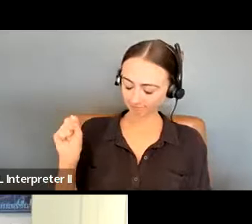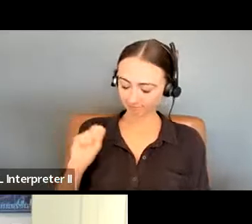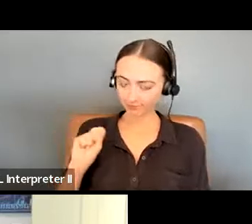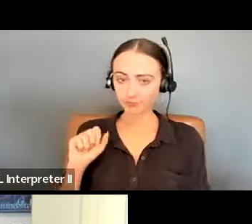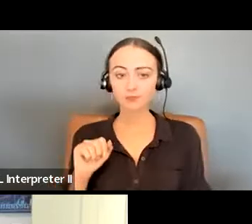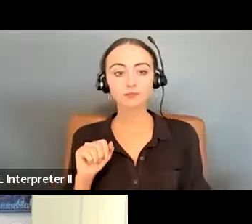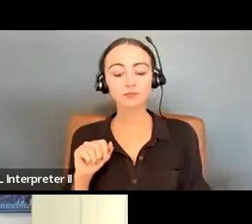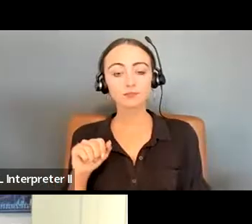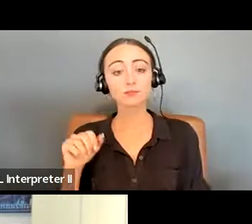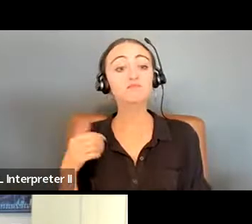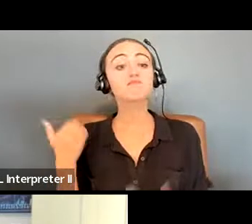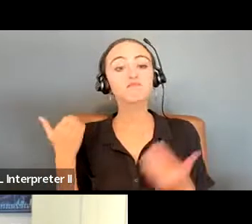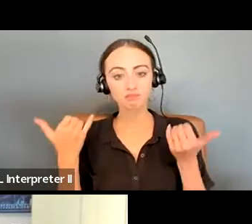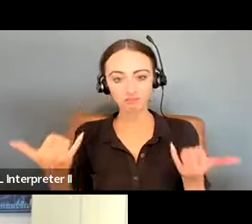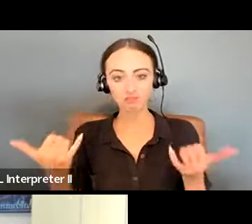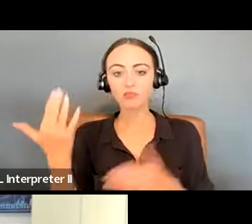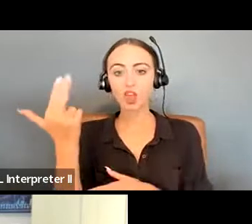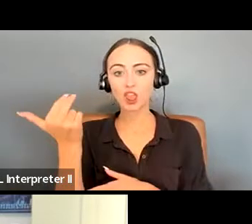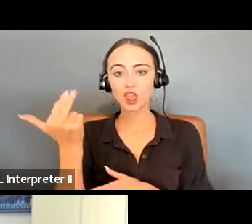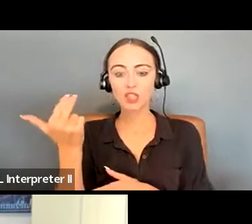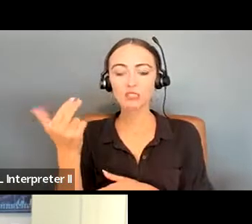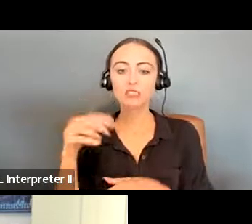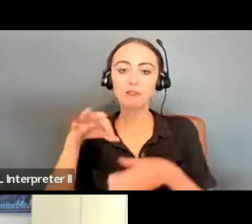votes yes. Mr. Chairman, there are 13 yeses.